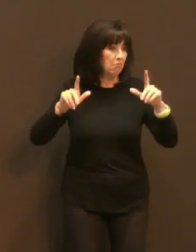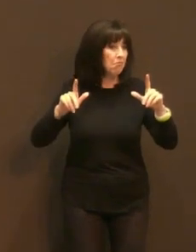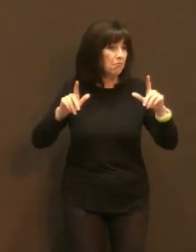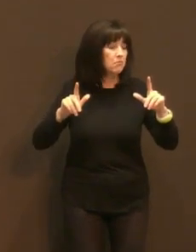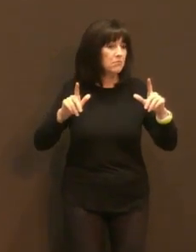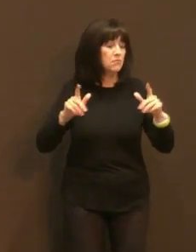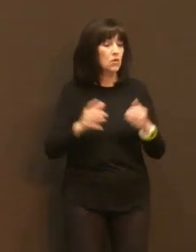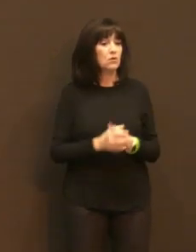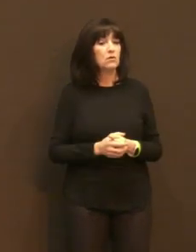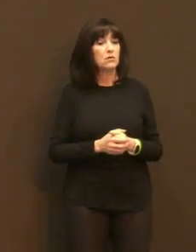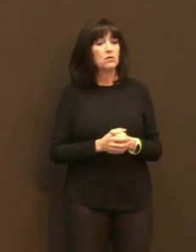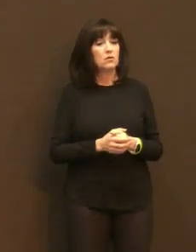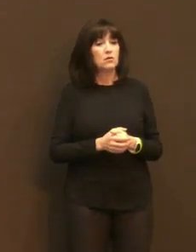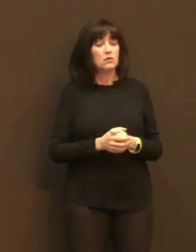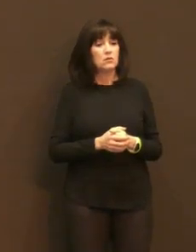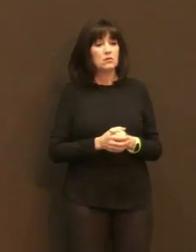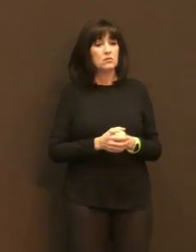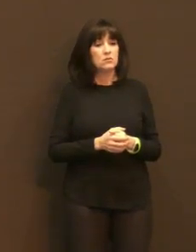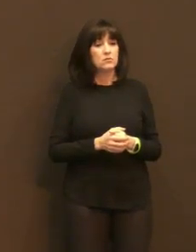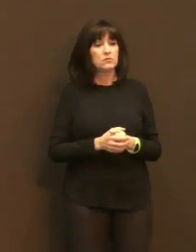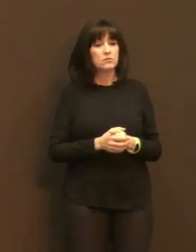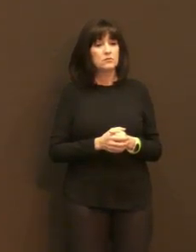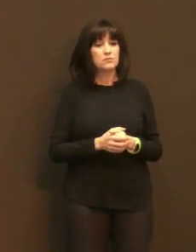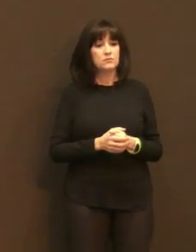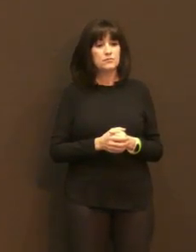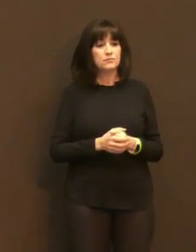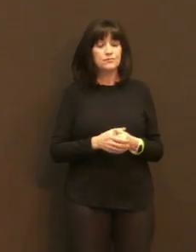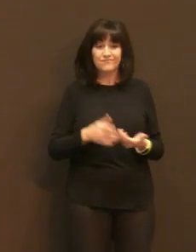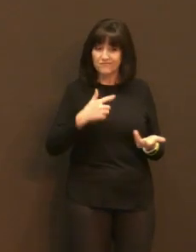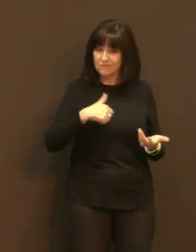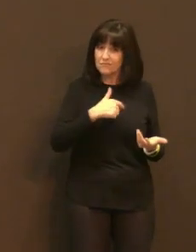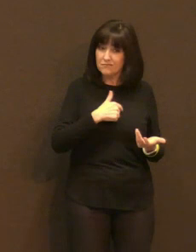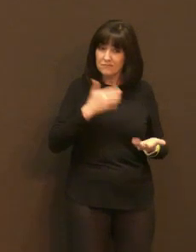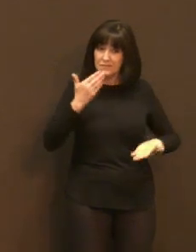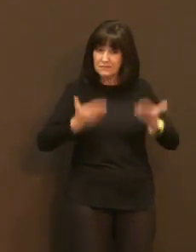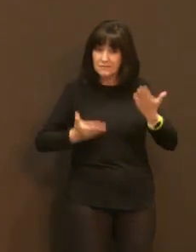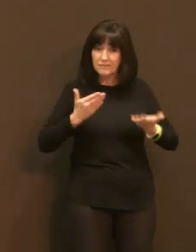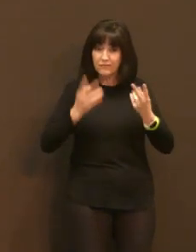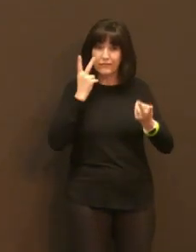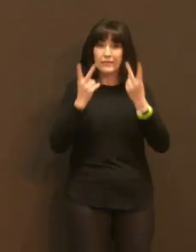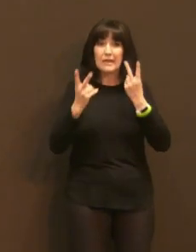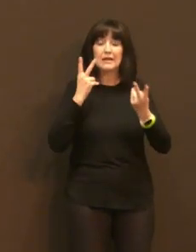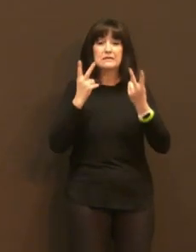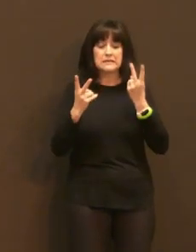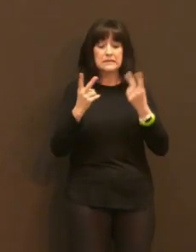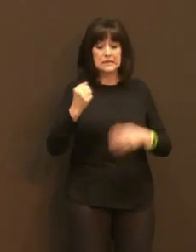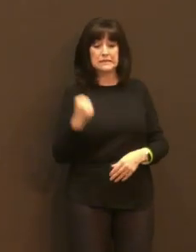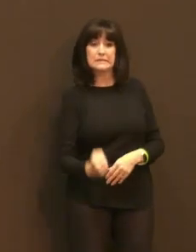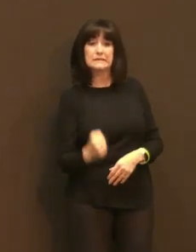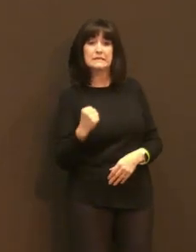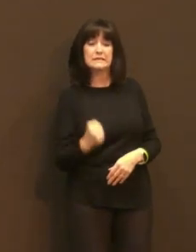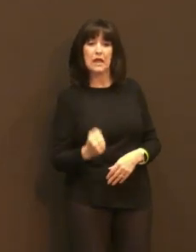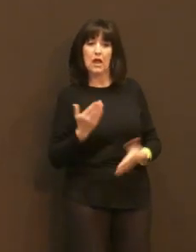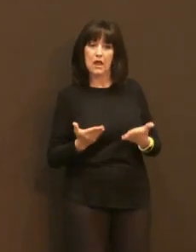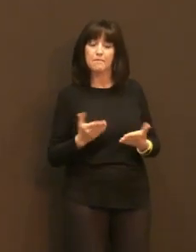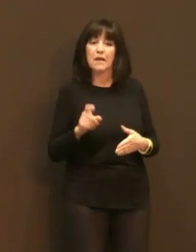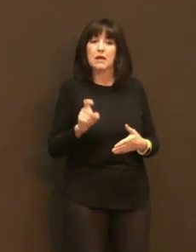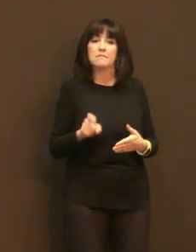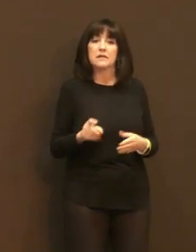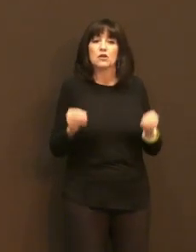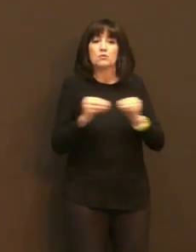is maybe the need for additional hospital beds in the lower part of our state,